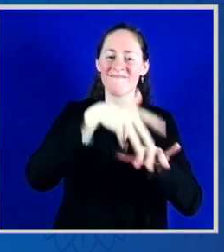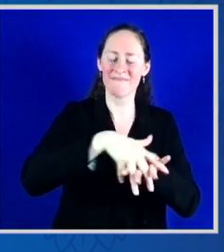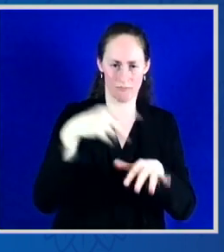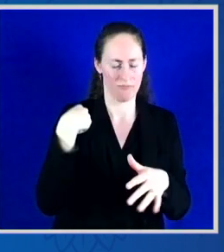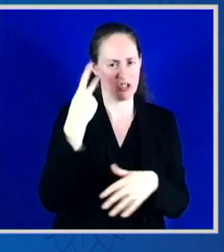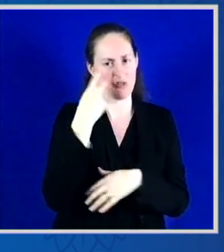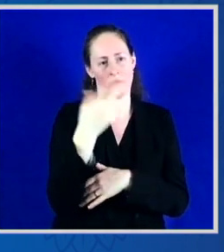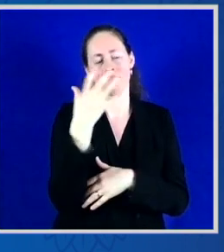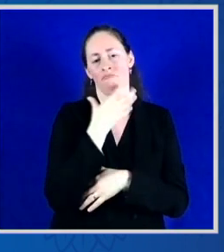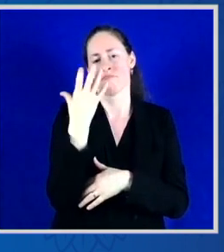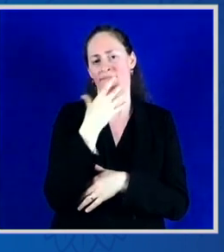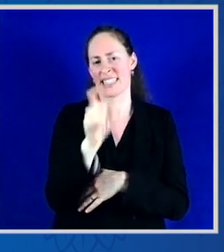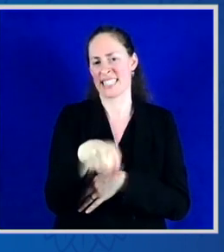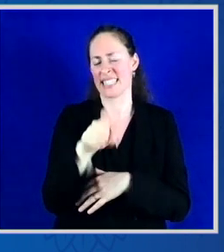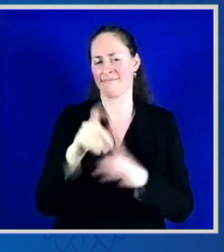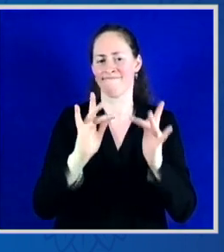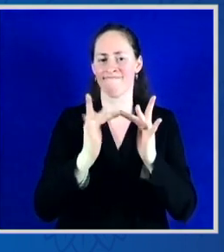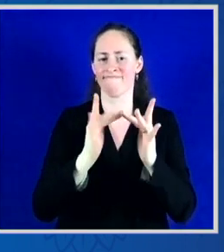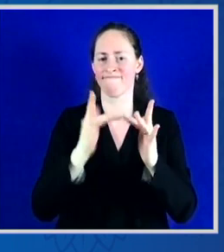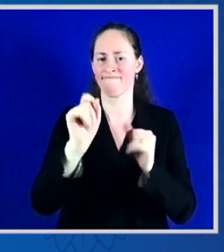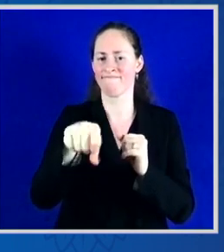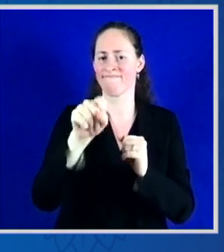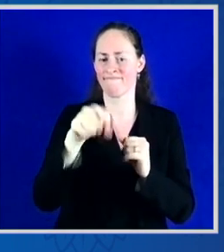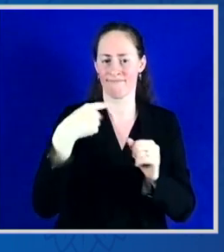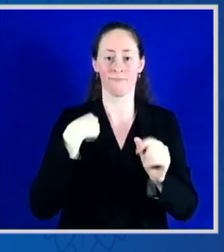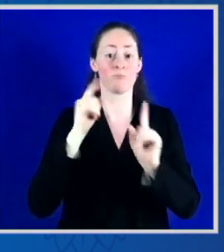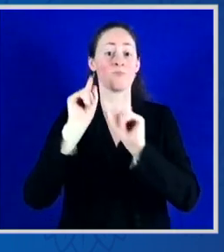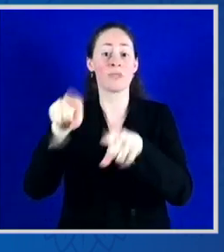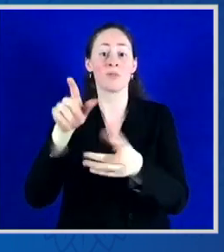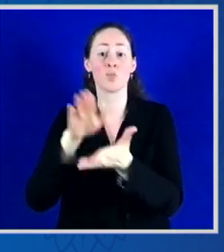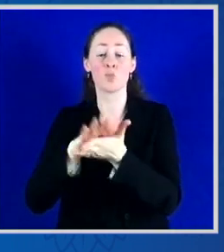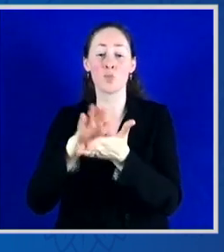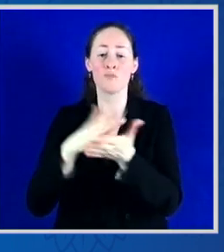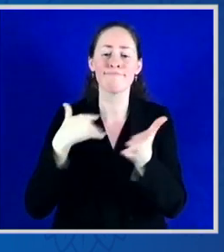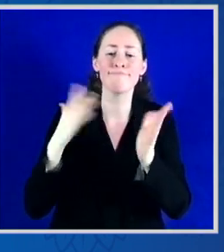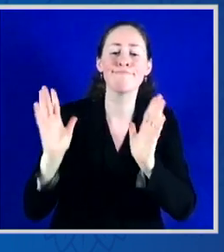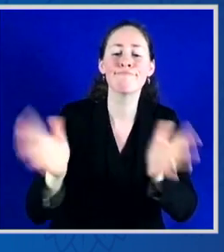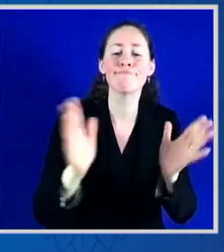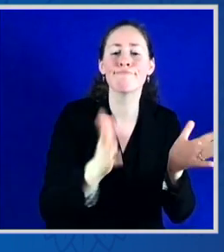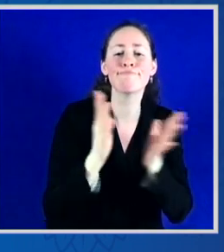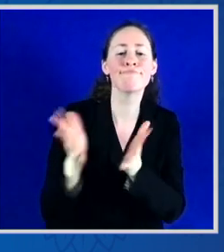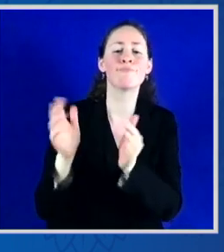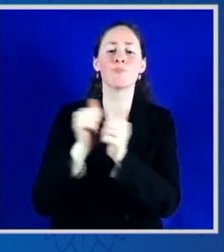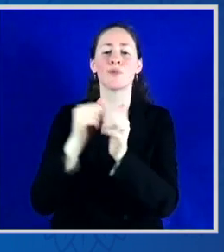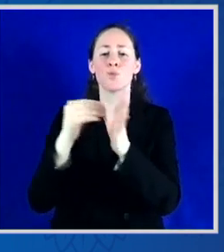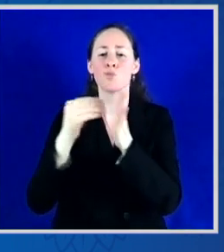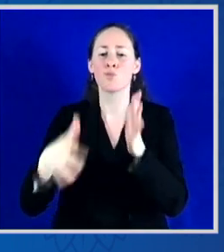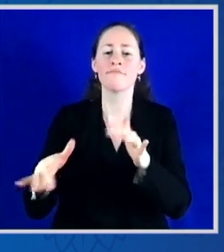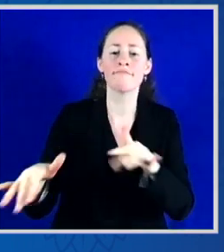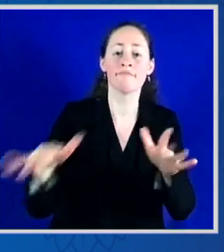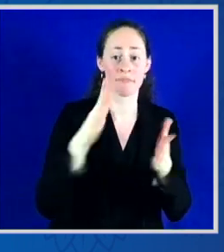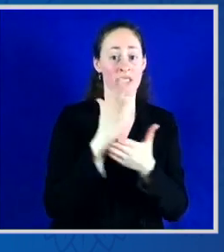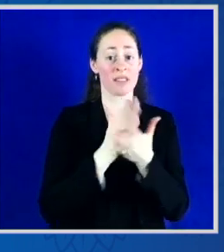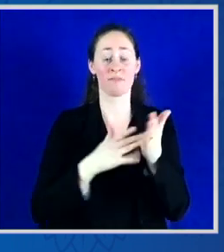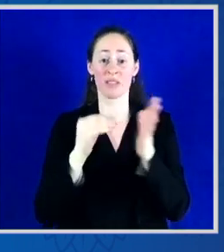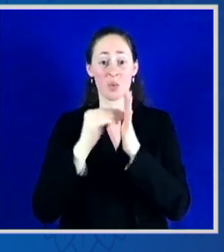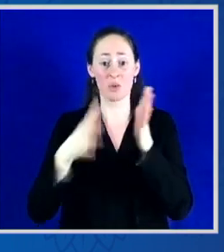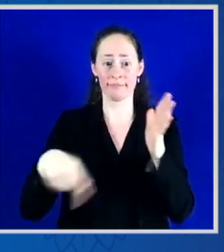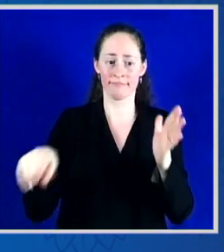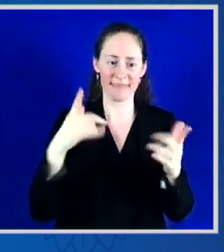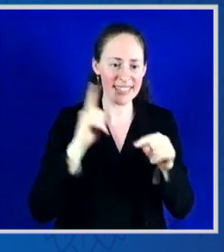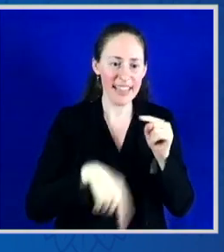I went to schools and I talked to students, and they, you know, they couldn't do a lot of studying, of course, in the year